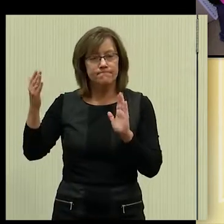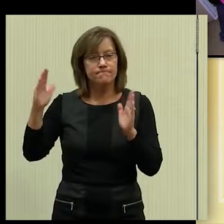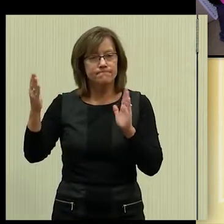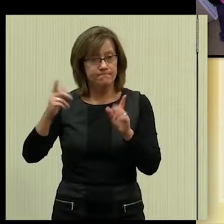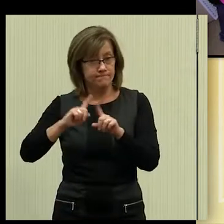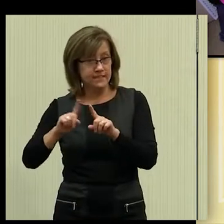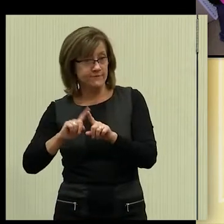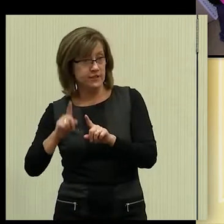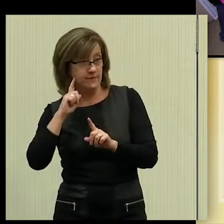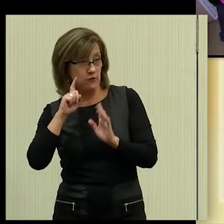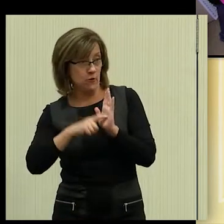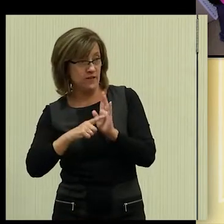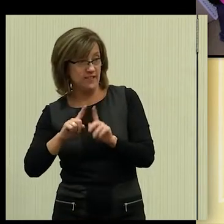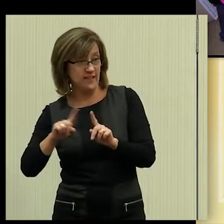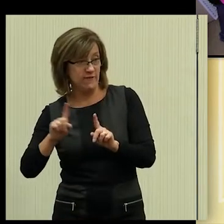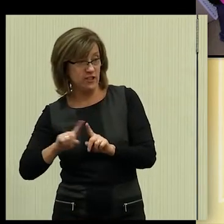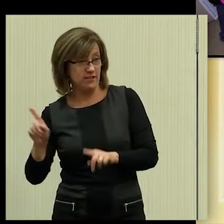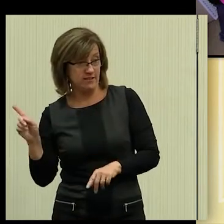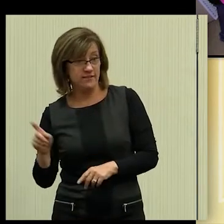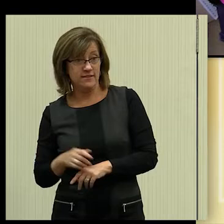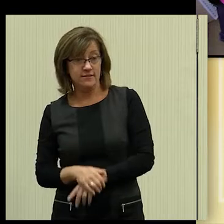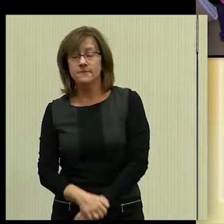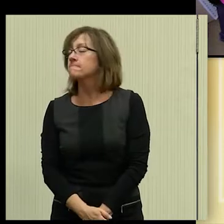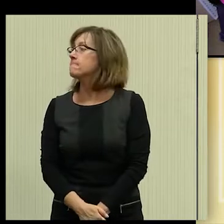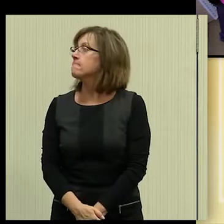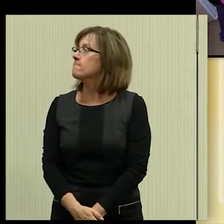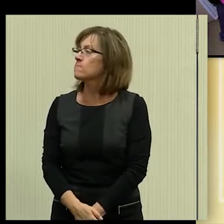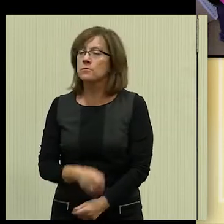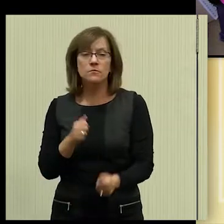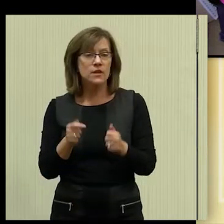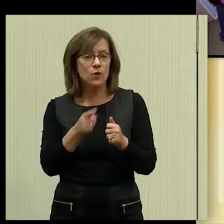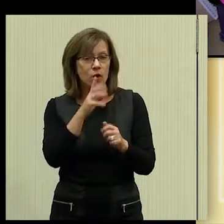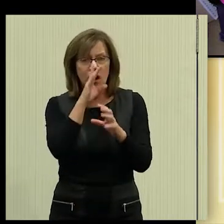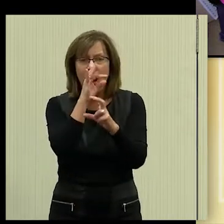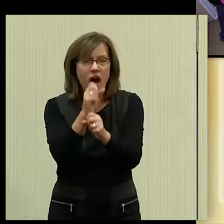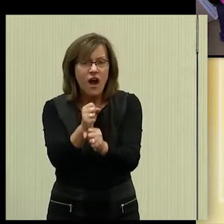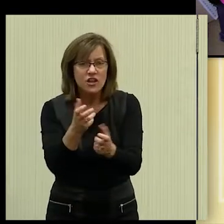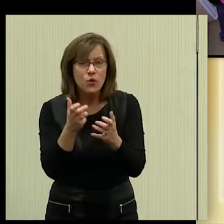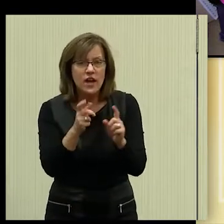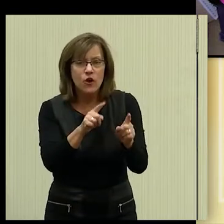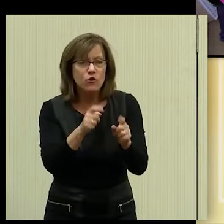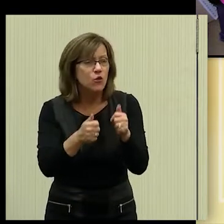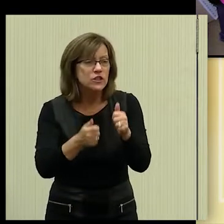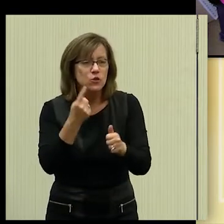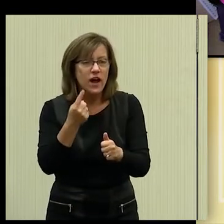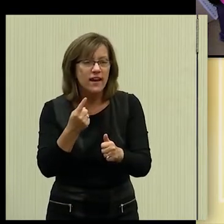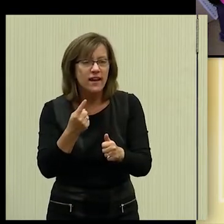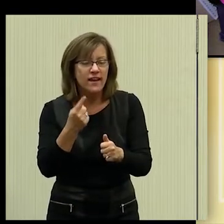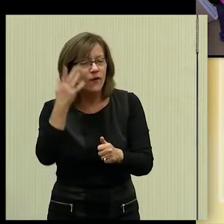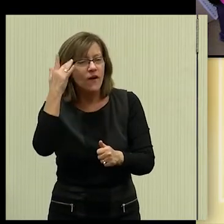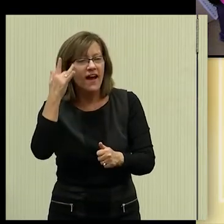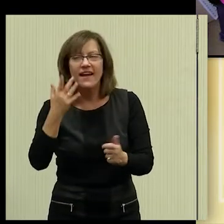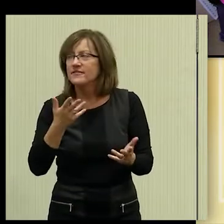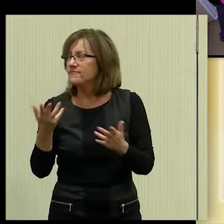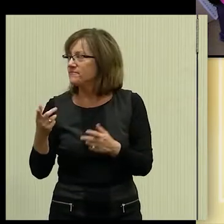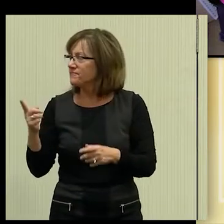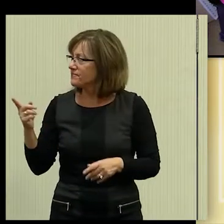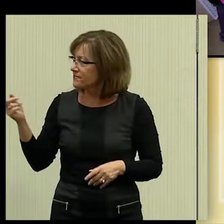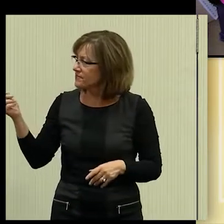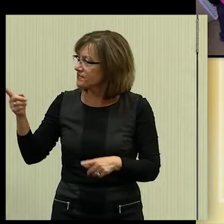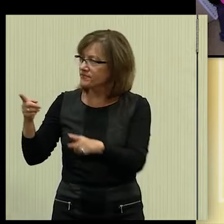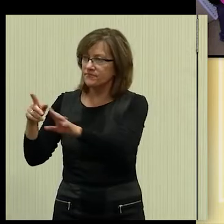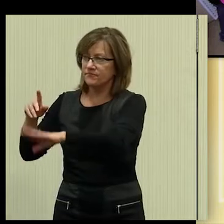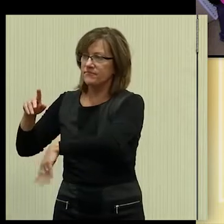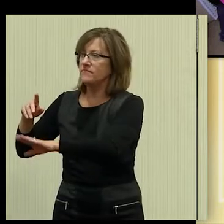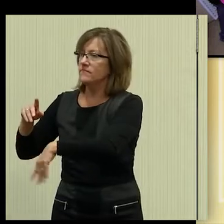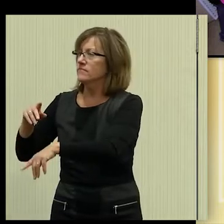You notice differences in them? Okay, which one are you attracted to and why? Okay, someone, you're attracted to the bottom